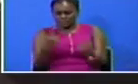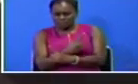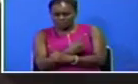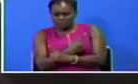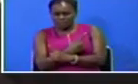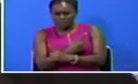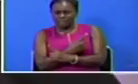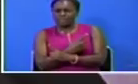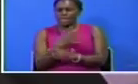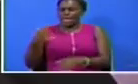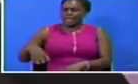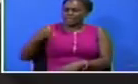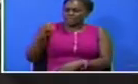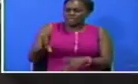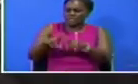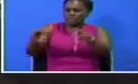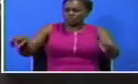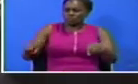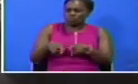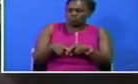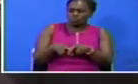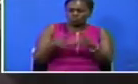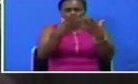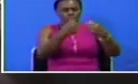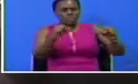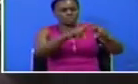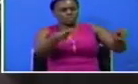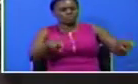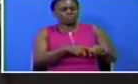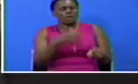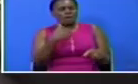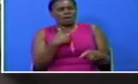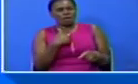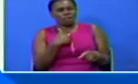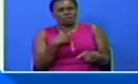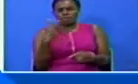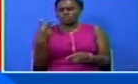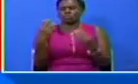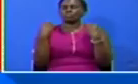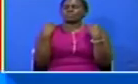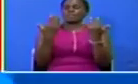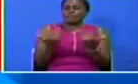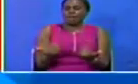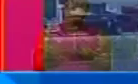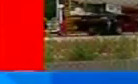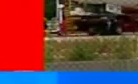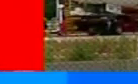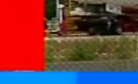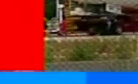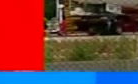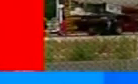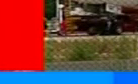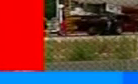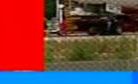deluxes to suites to presidential suites, you see, to twin bedrooms. Currently, Jomo Kenyatta